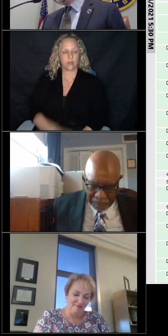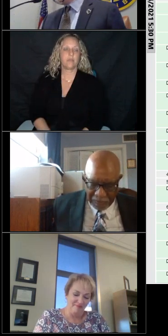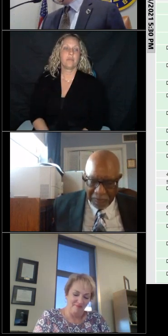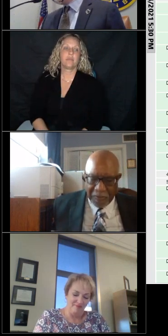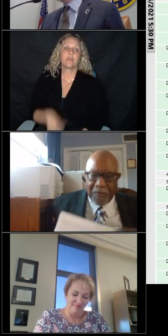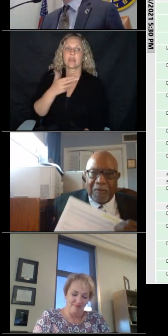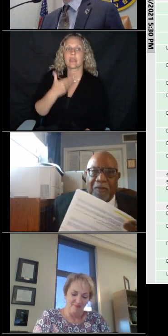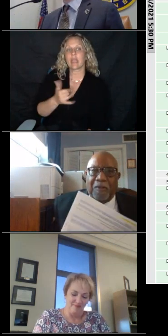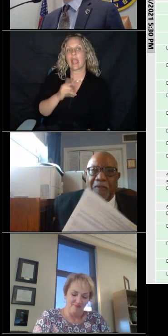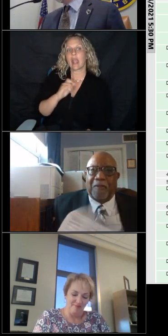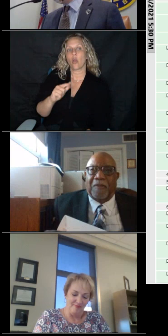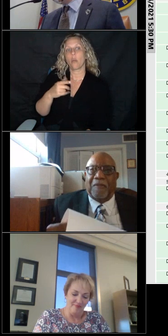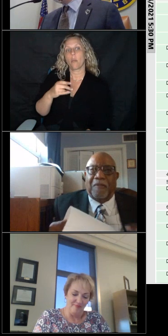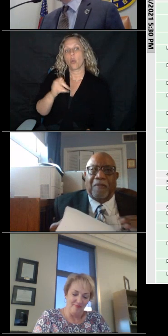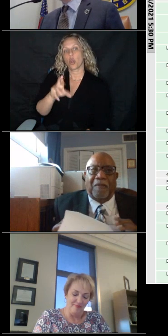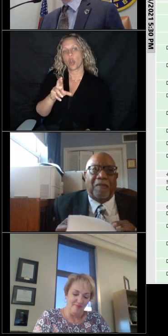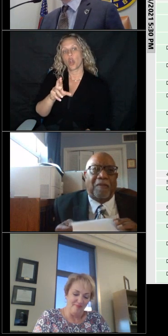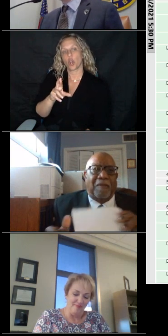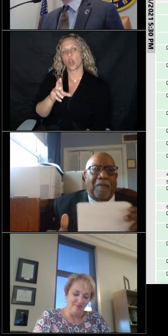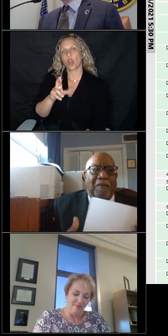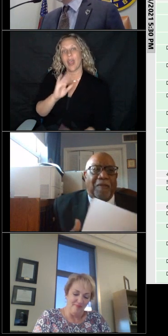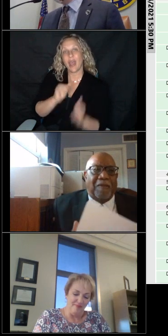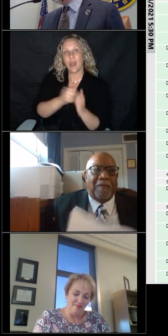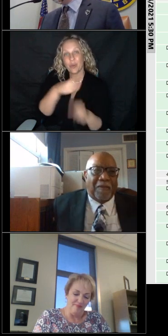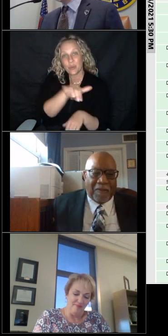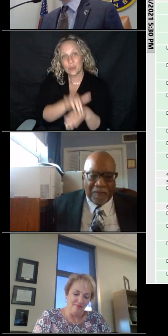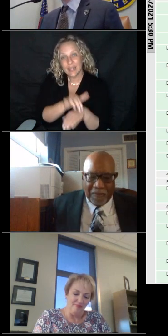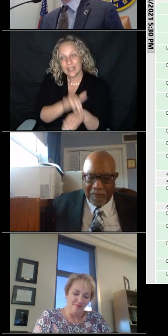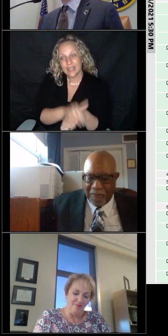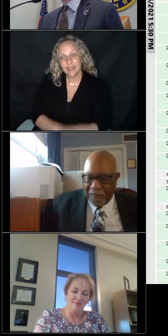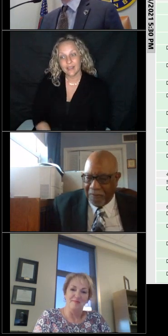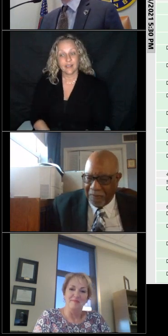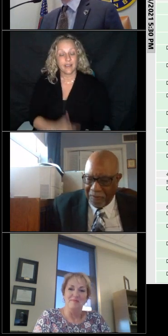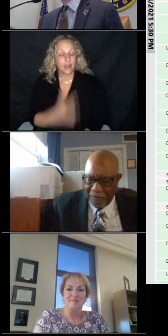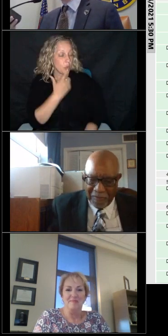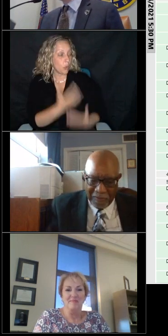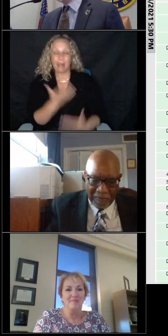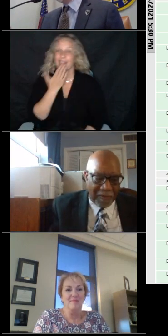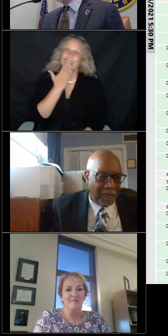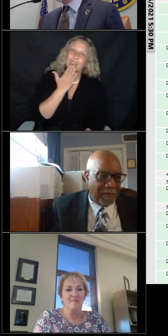This is Carol Porter. How are you tonight? Doing well. Thank you.